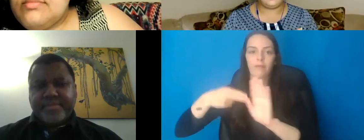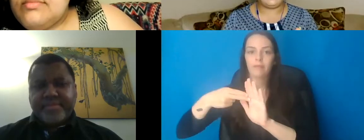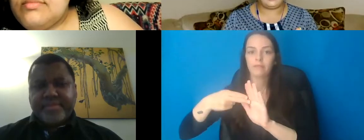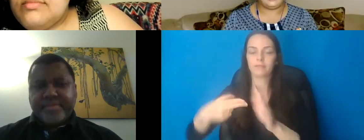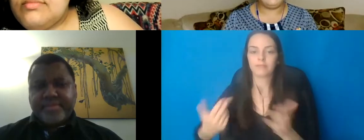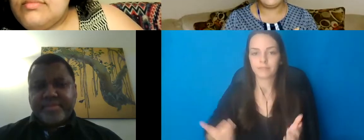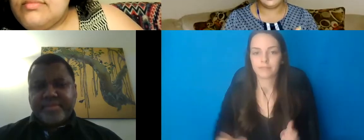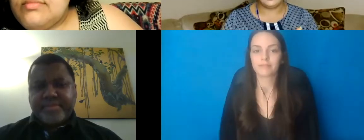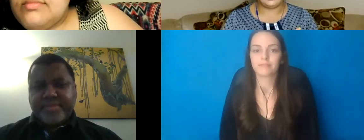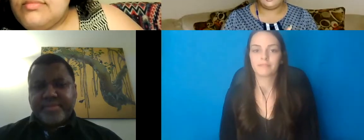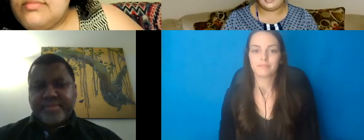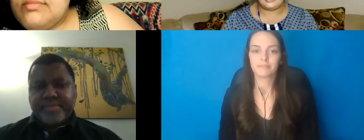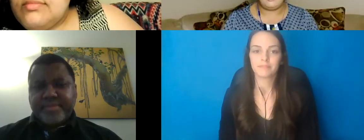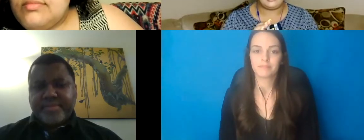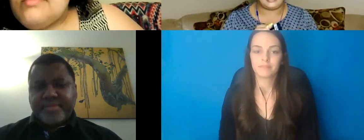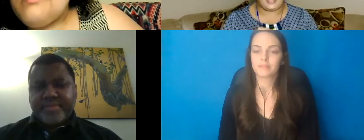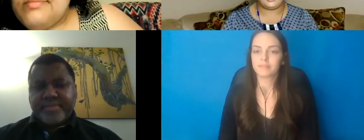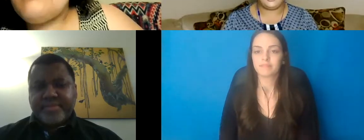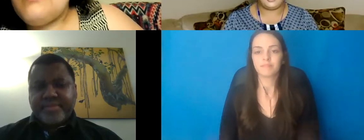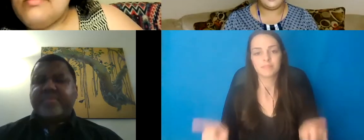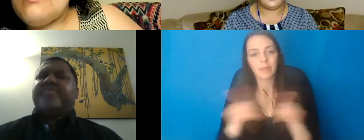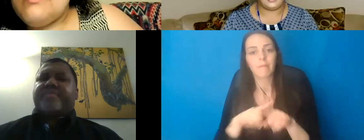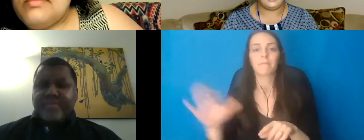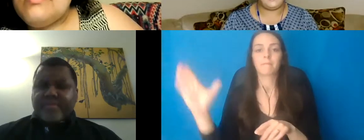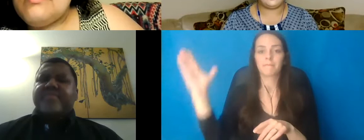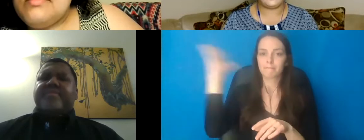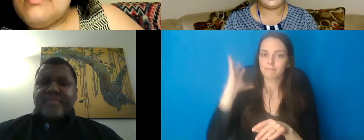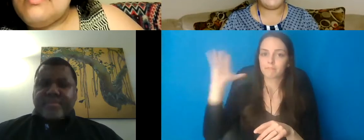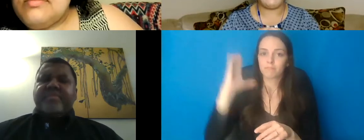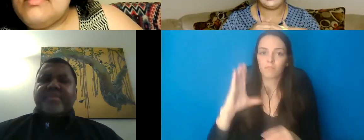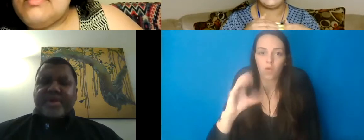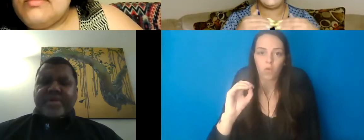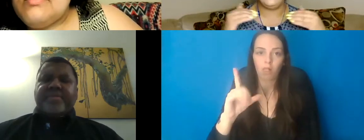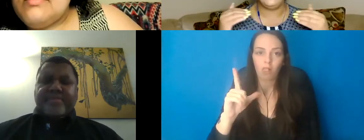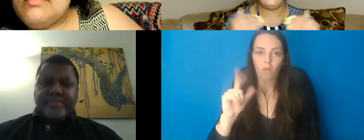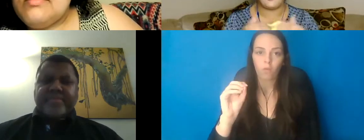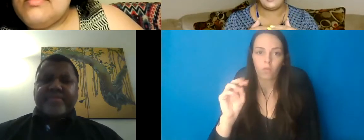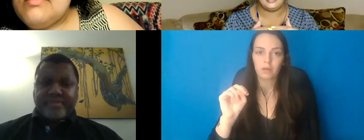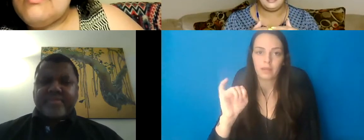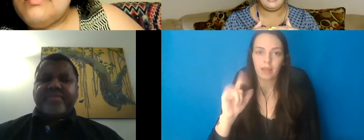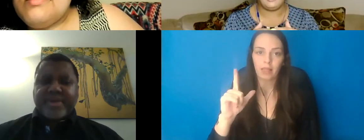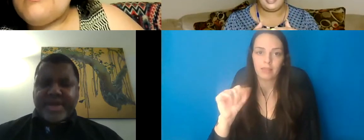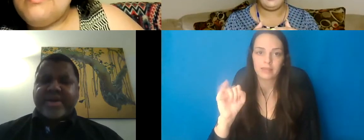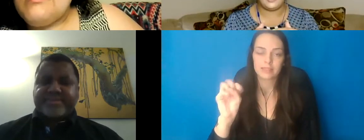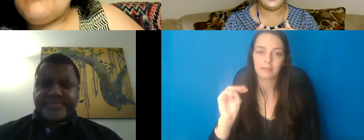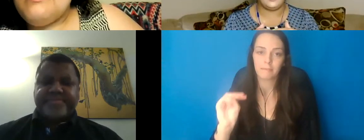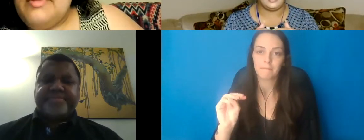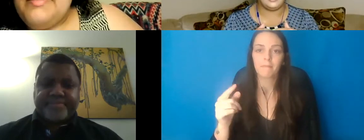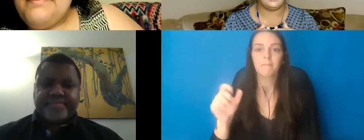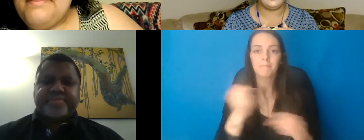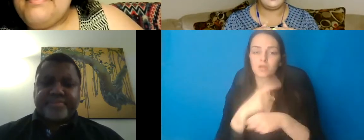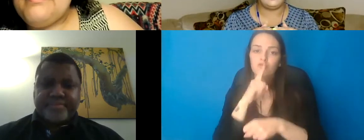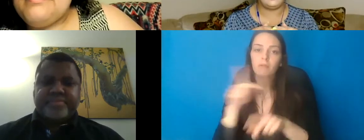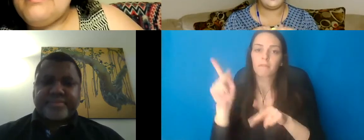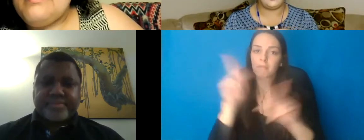with colonialism. It dates back to, making sure that everybody is in this uniformity of life.